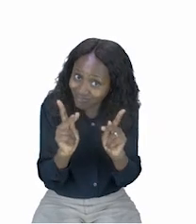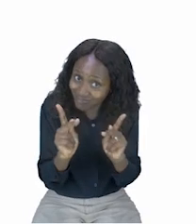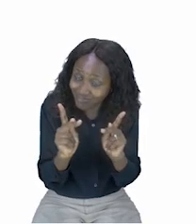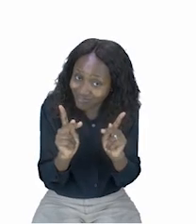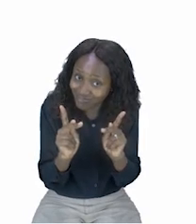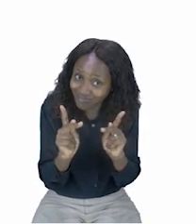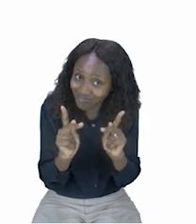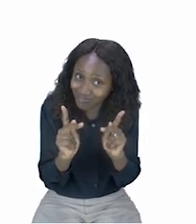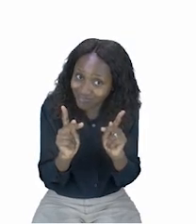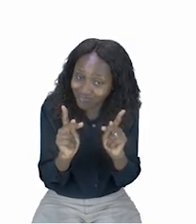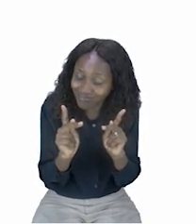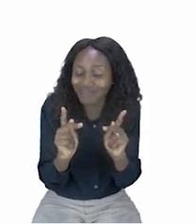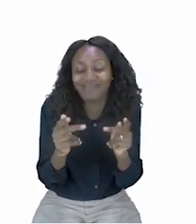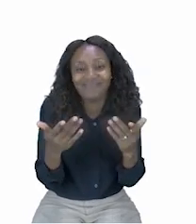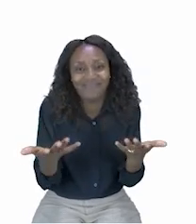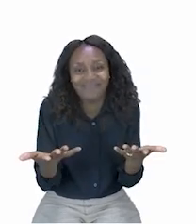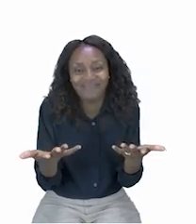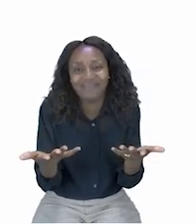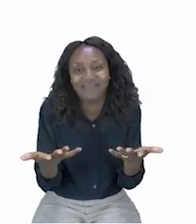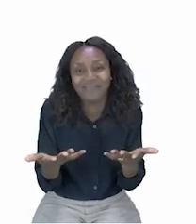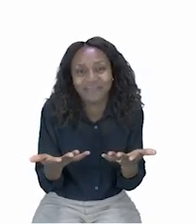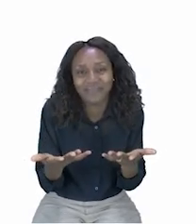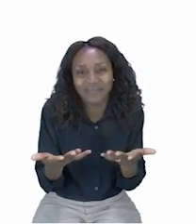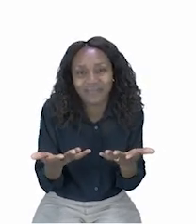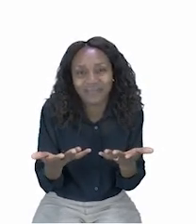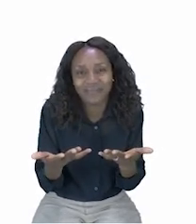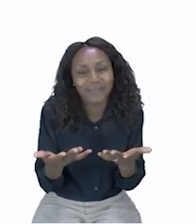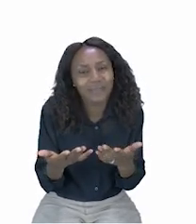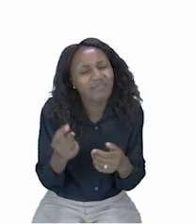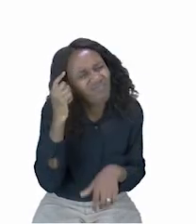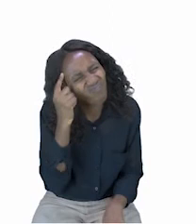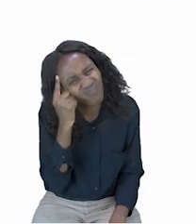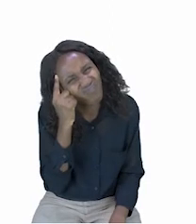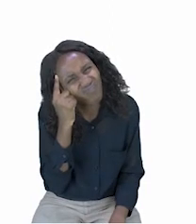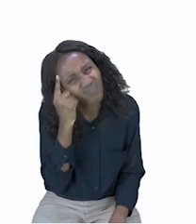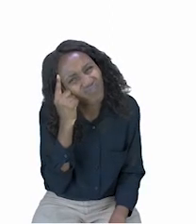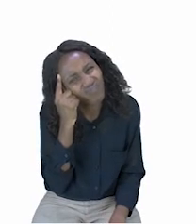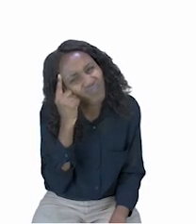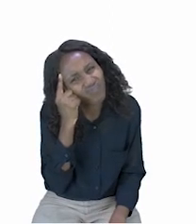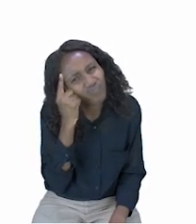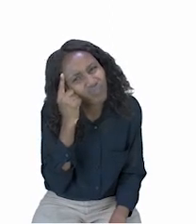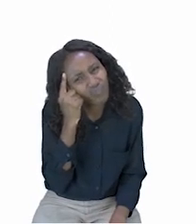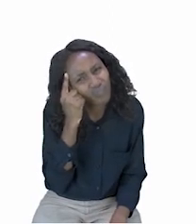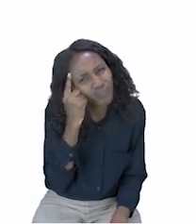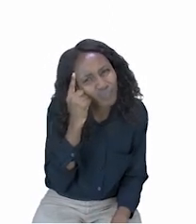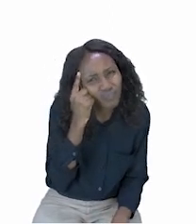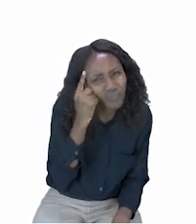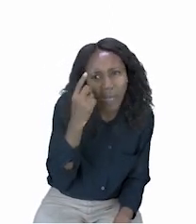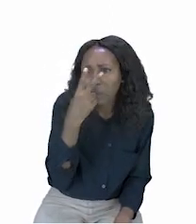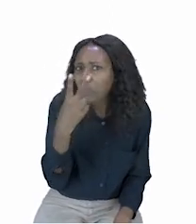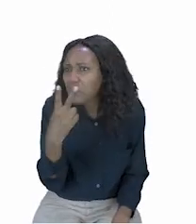and safe from germs. I wonder though, I haven't seen Zoshi